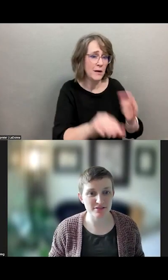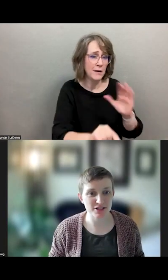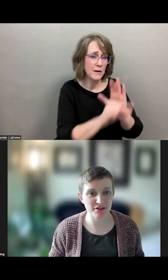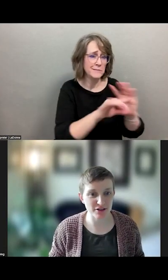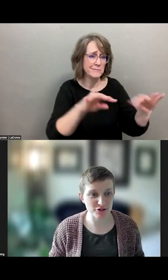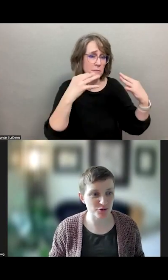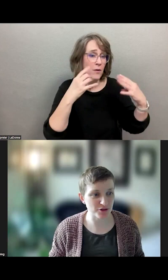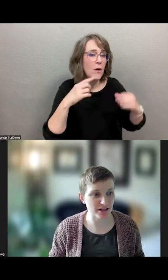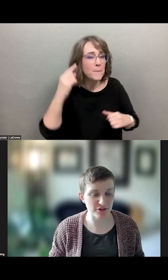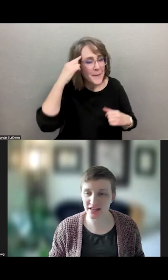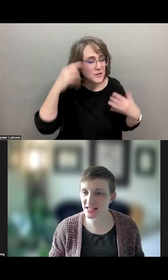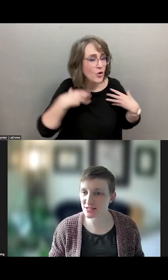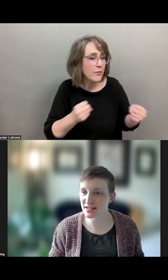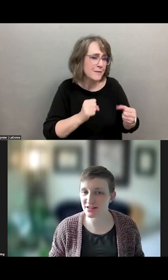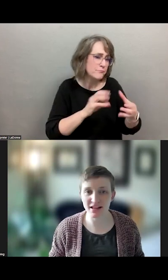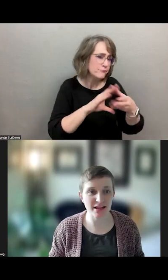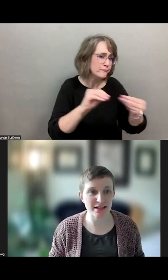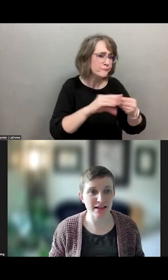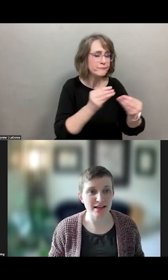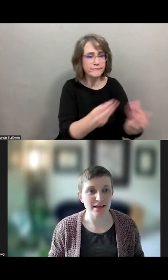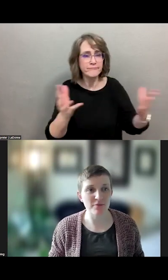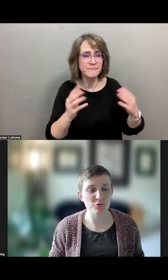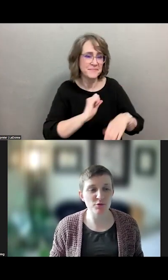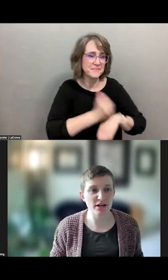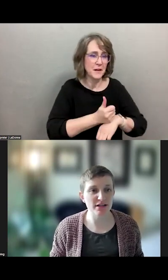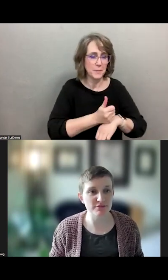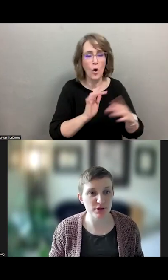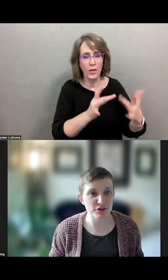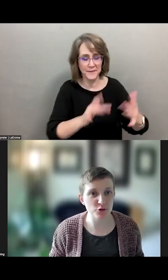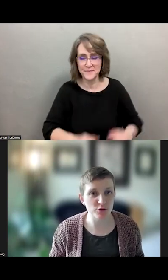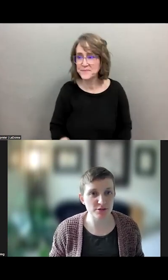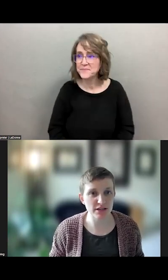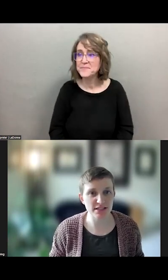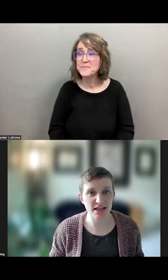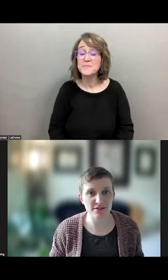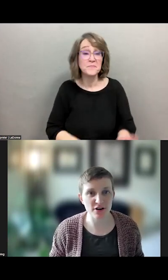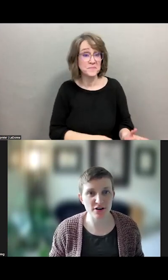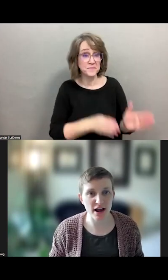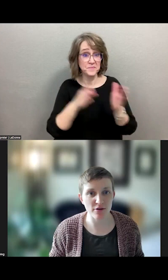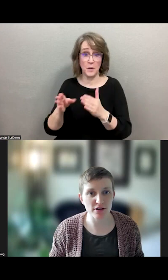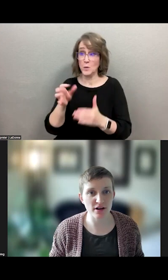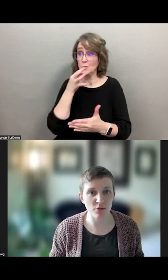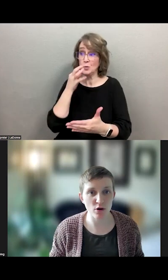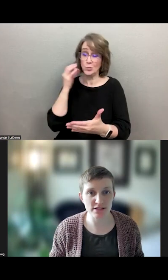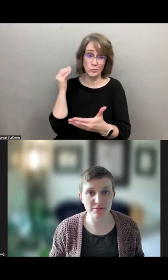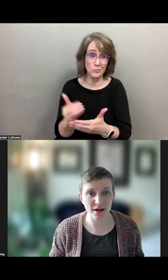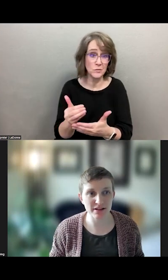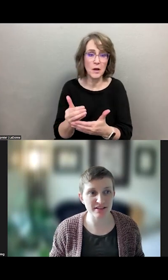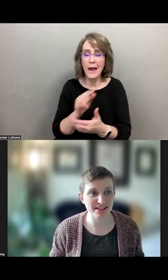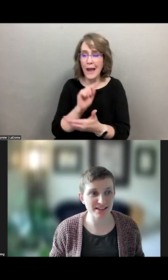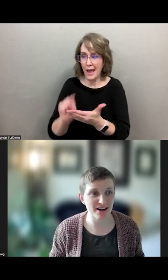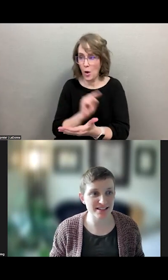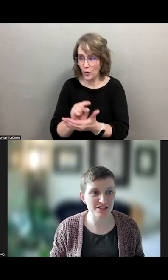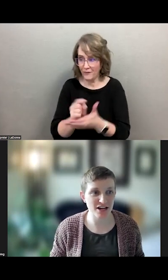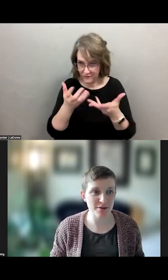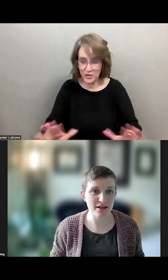and sharing your story and creating that space online. We want to preview, as we get to the end of our hour, what's upcoming in